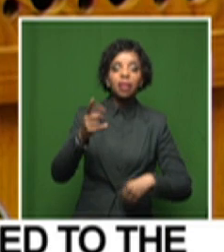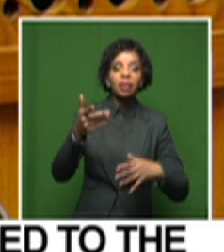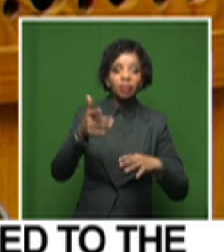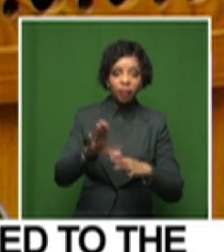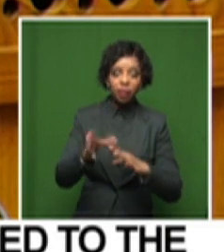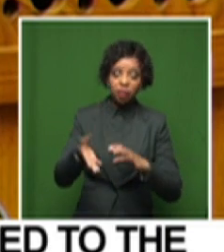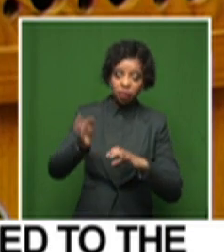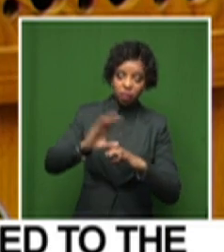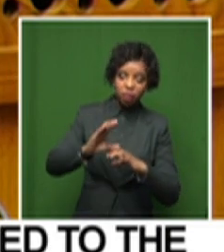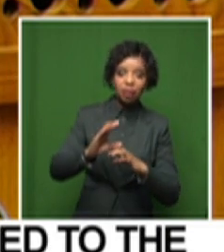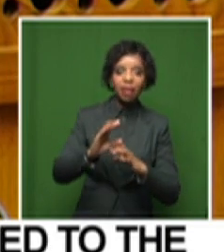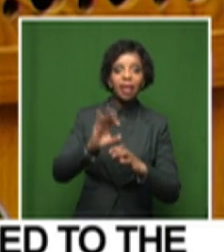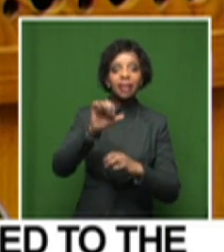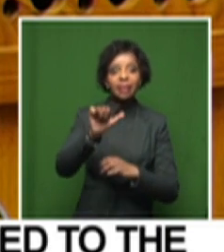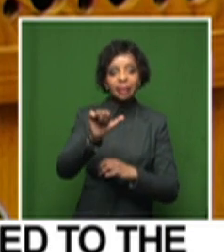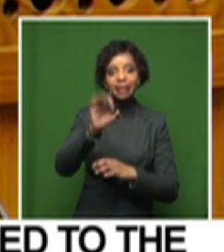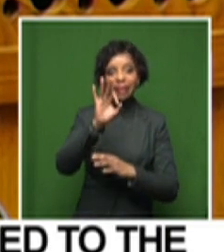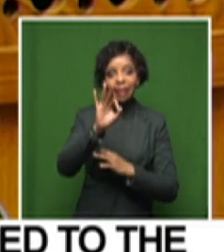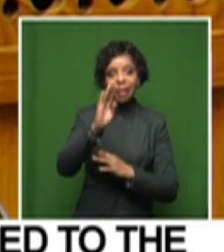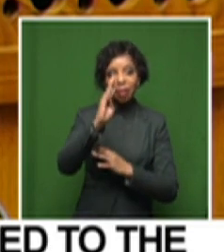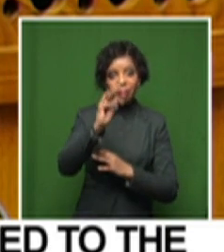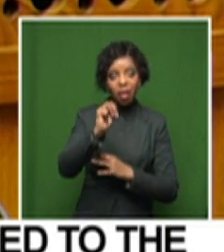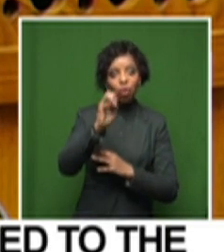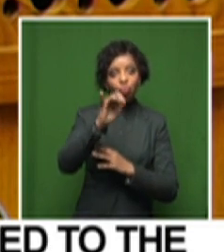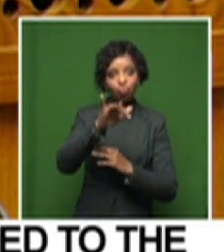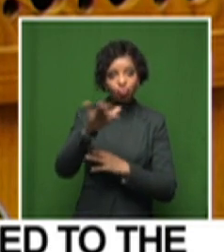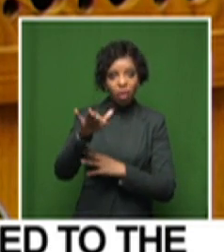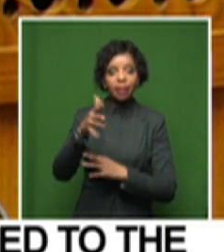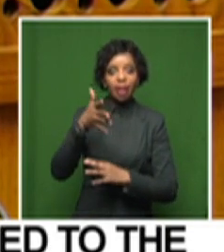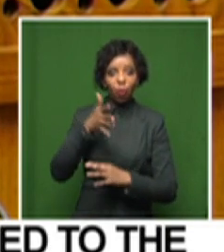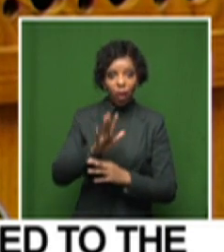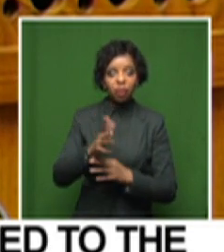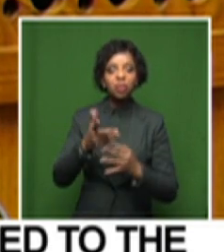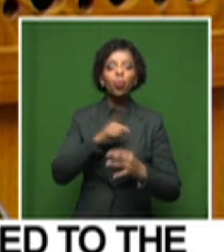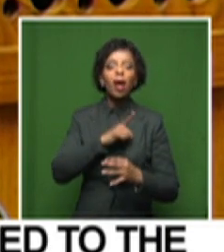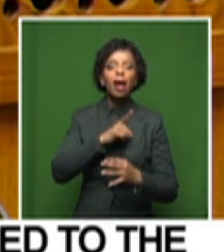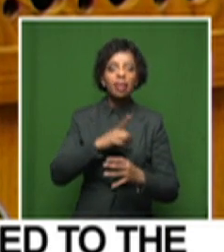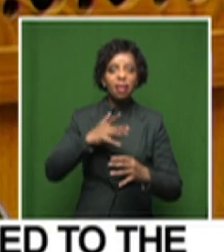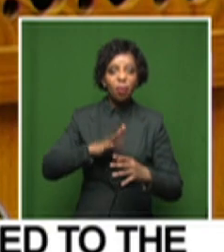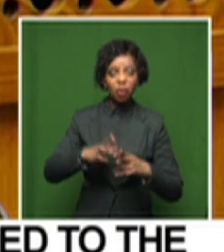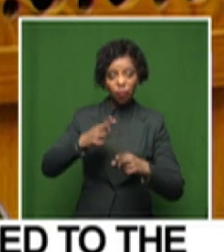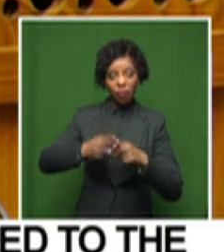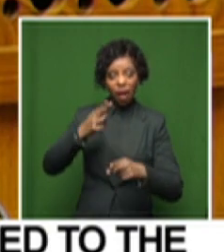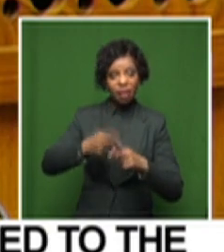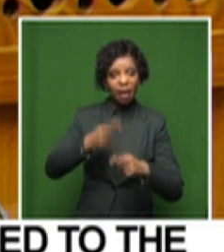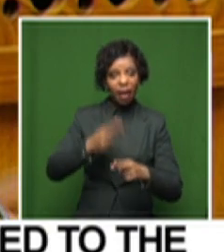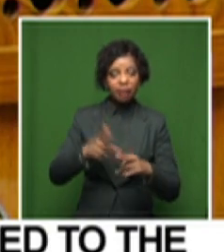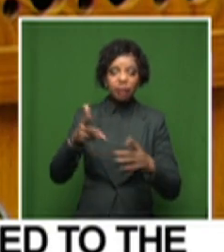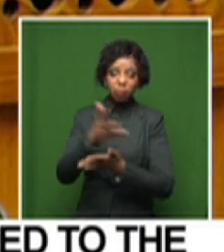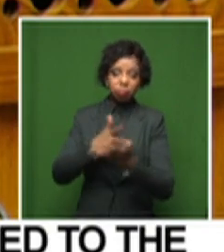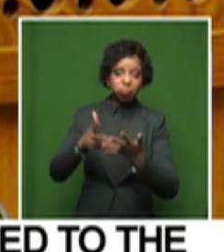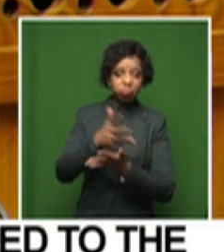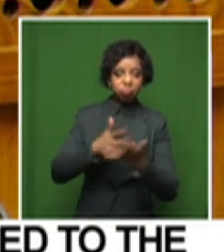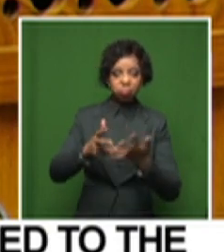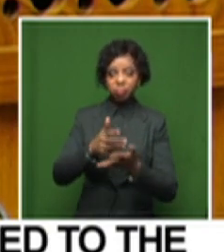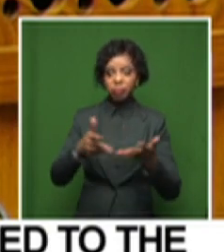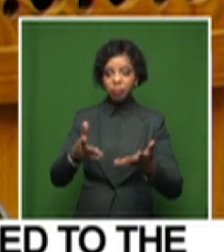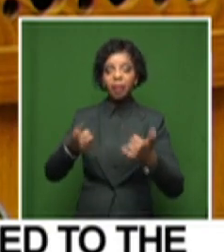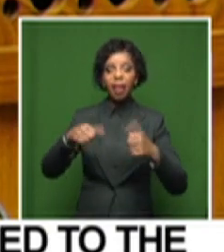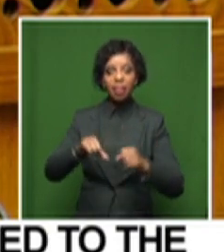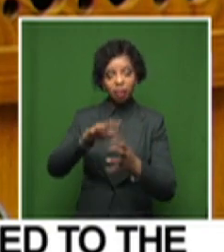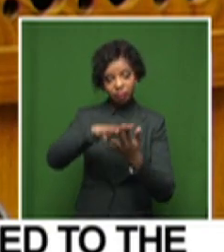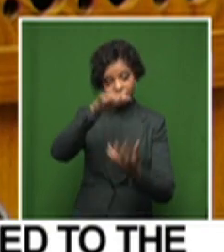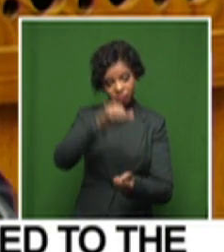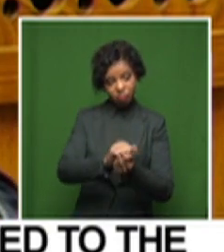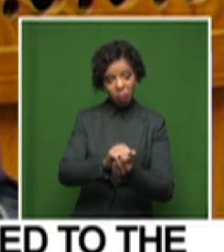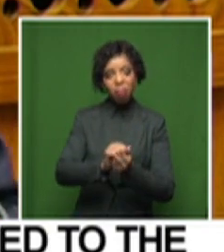rand from the Department of Justice to finalize investigations, hearings, and produce a closeout report.